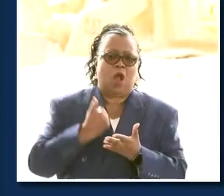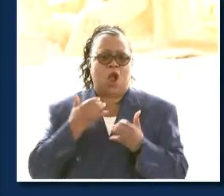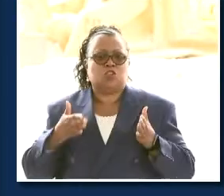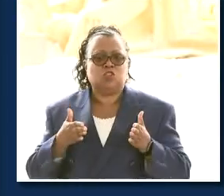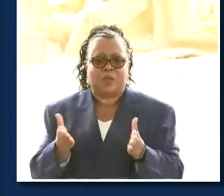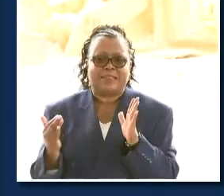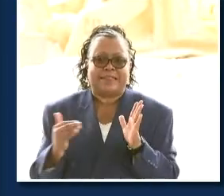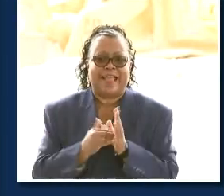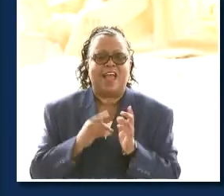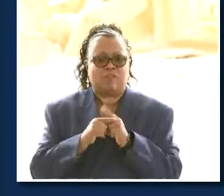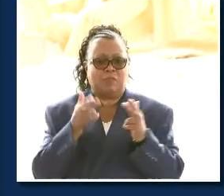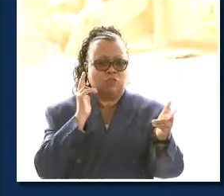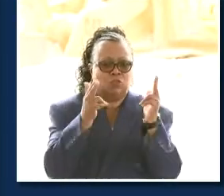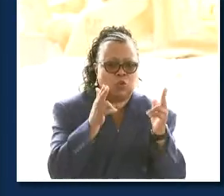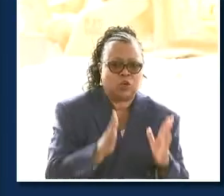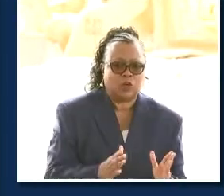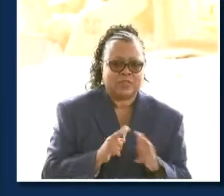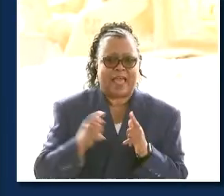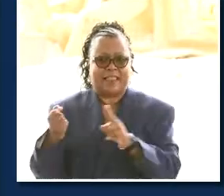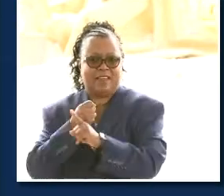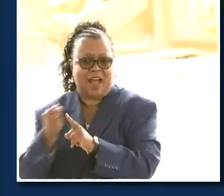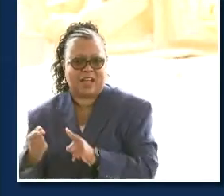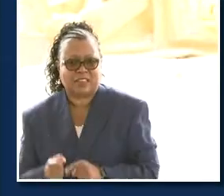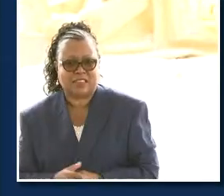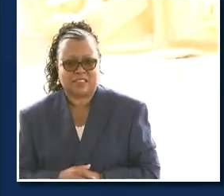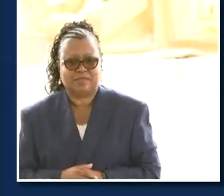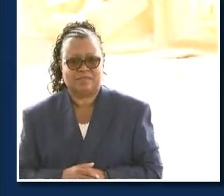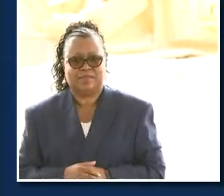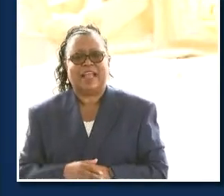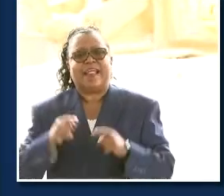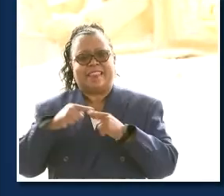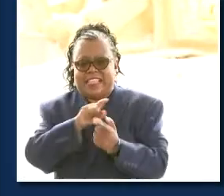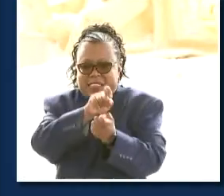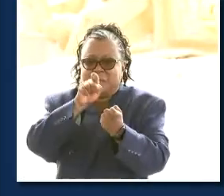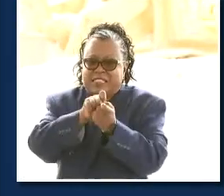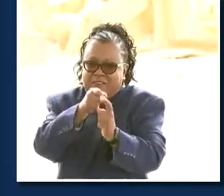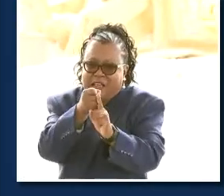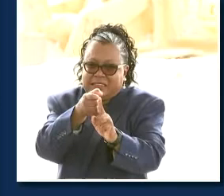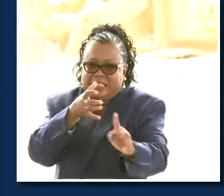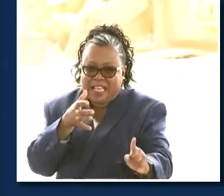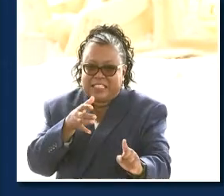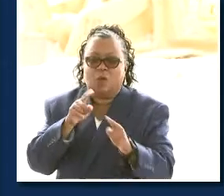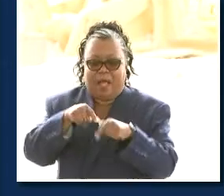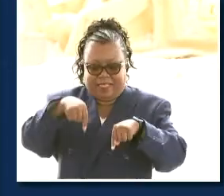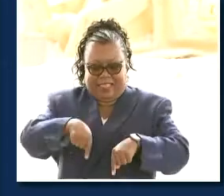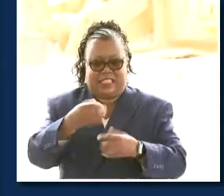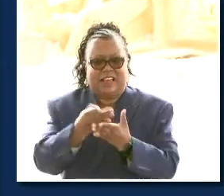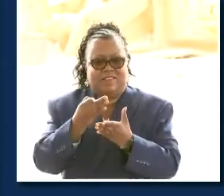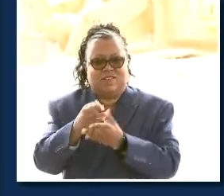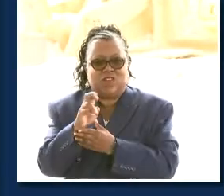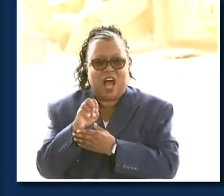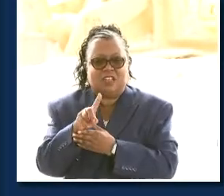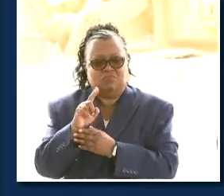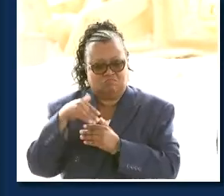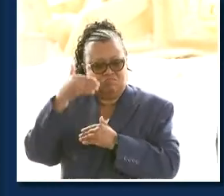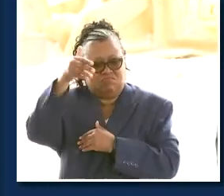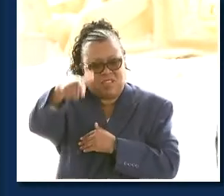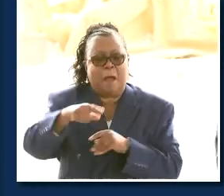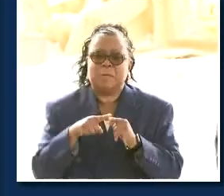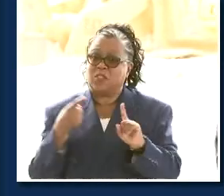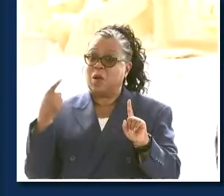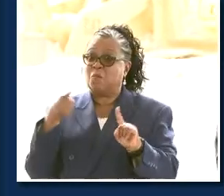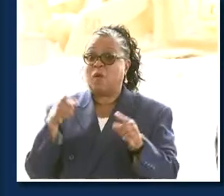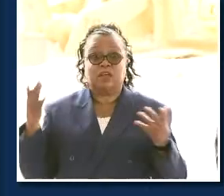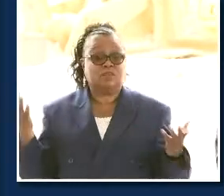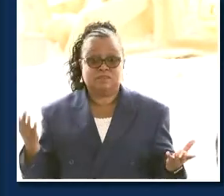streets from the shooters and the violence. The specific details on this fund will follow, but the point